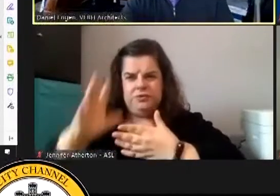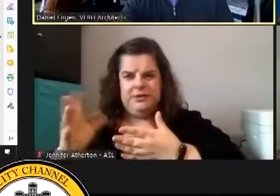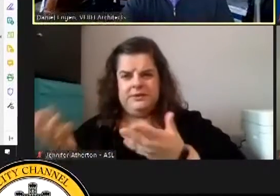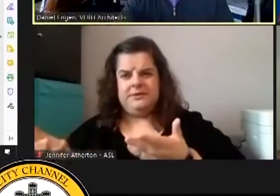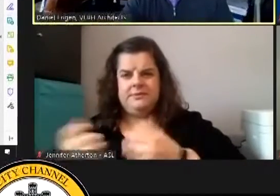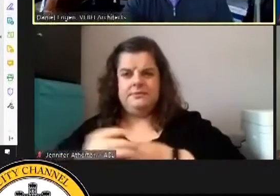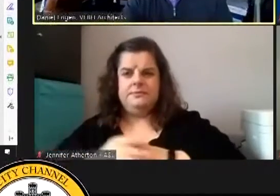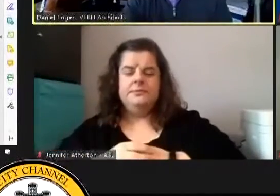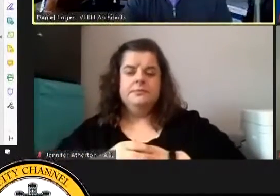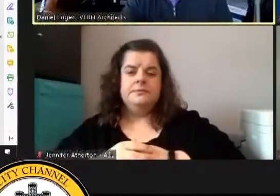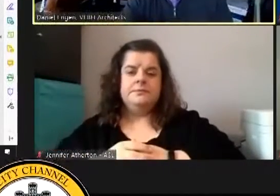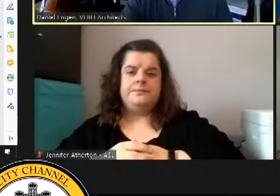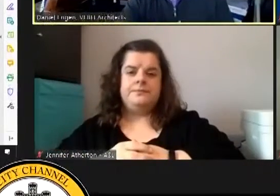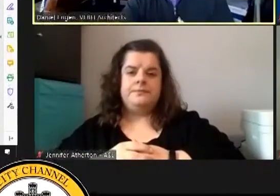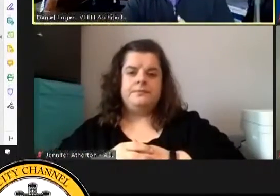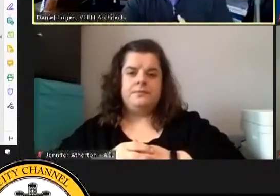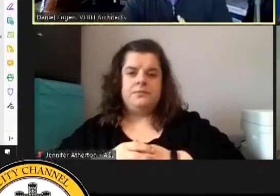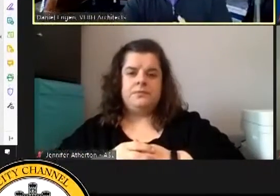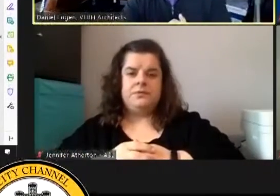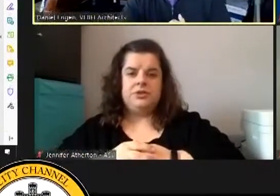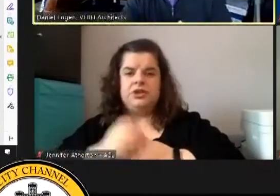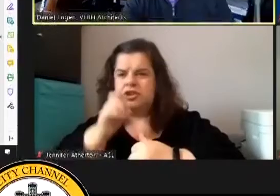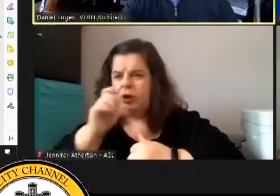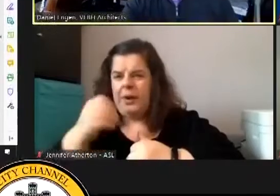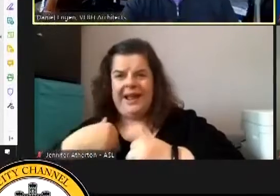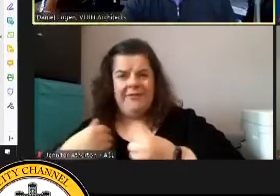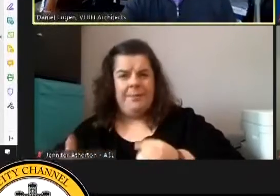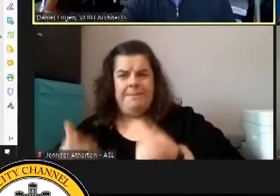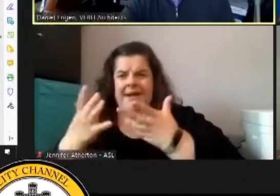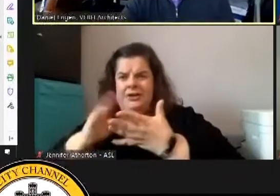We don't have very many students living on campus.